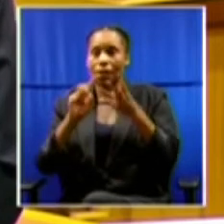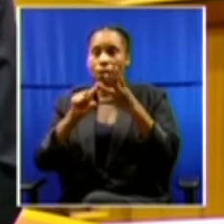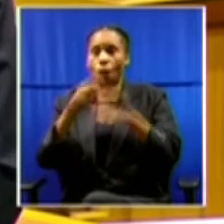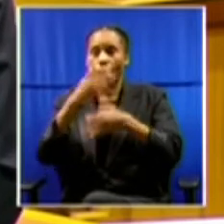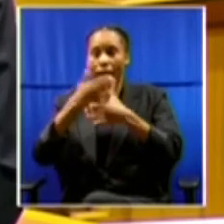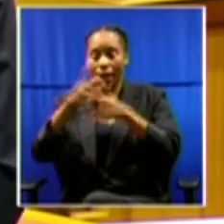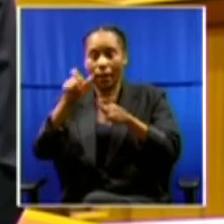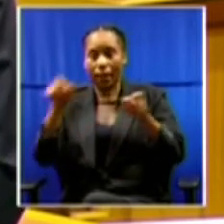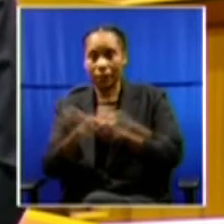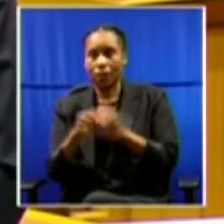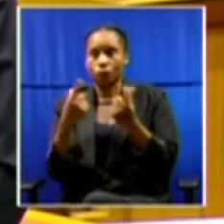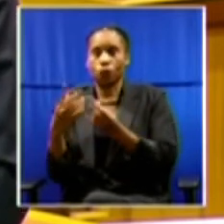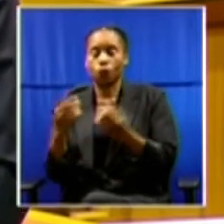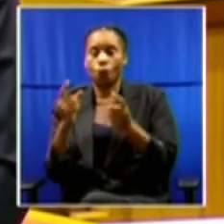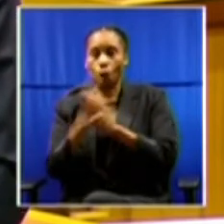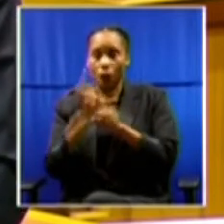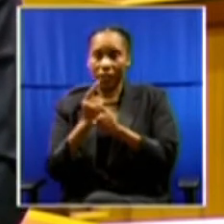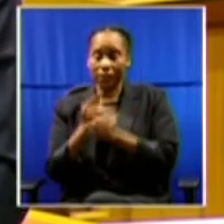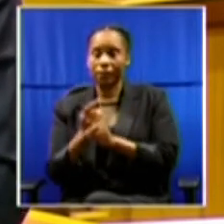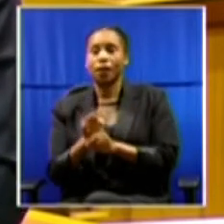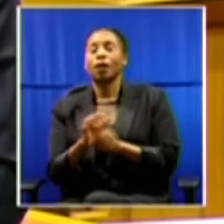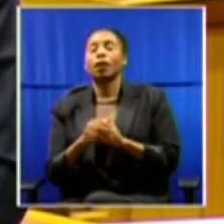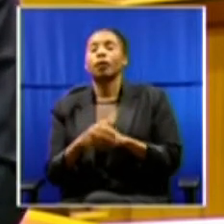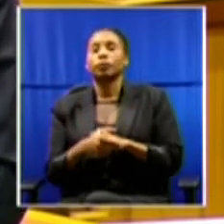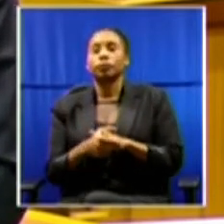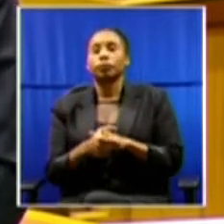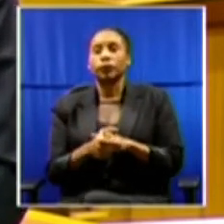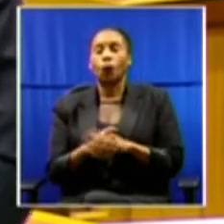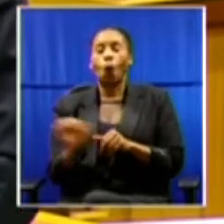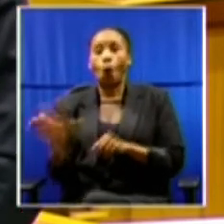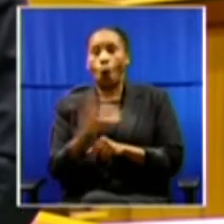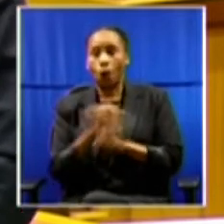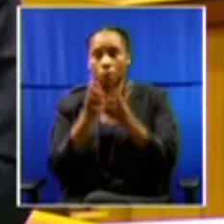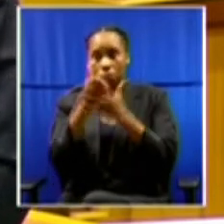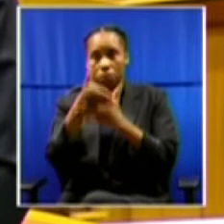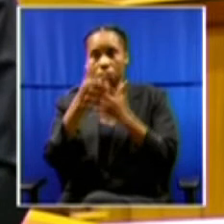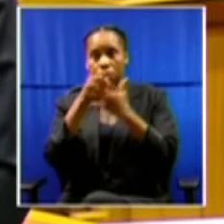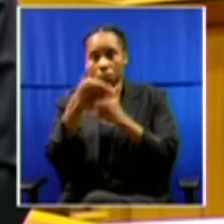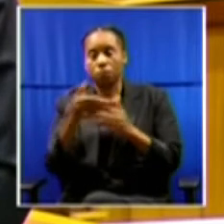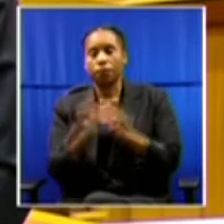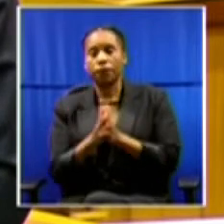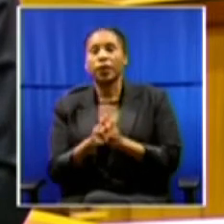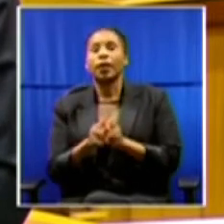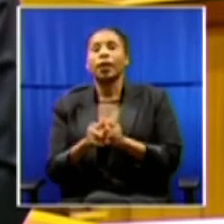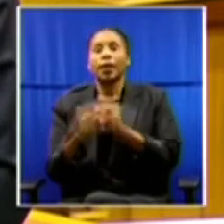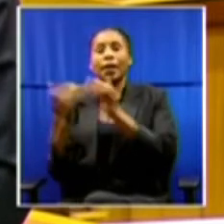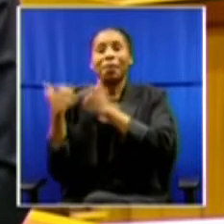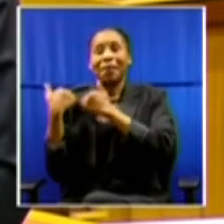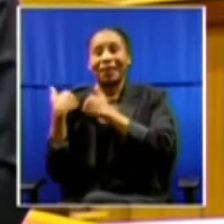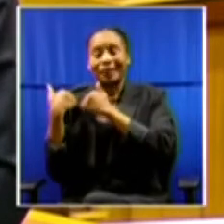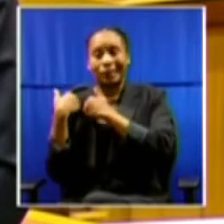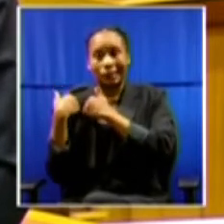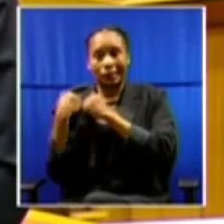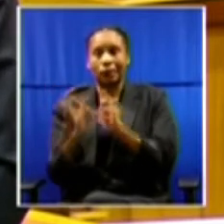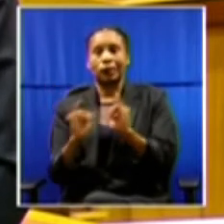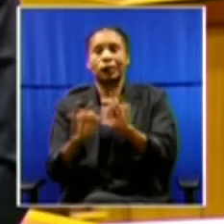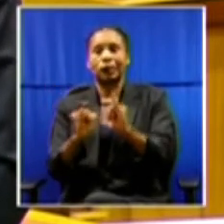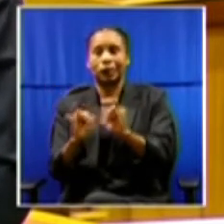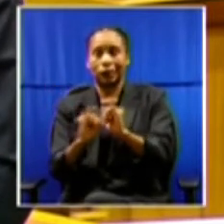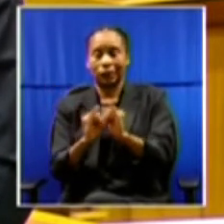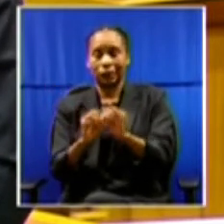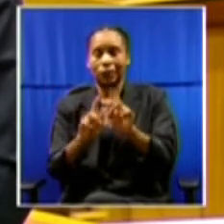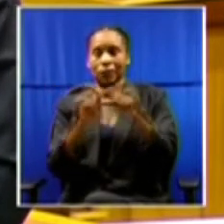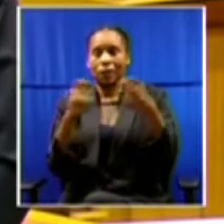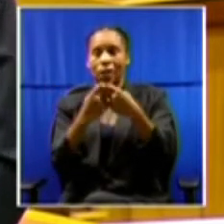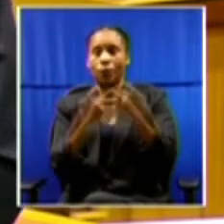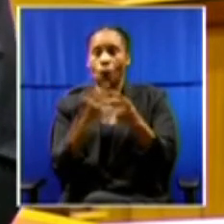at access control points. Emergency security teams, EST, are available in each management